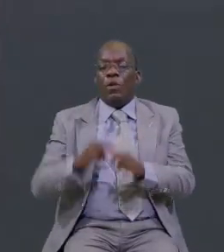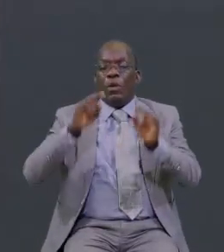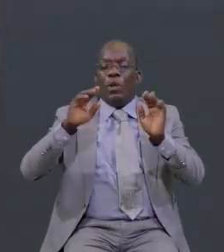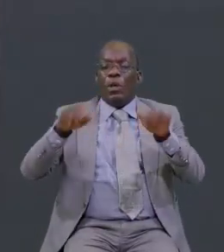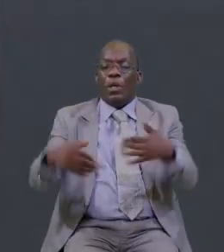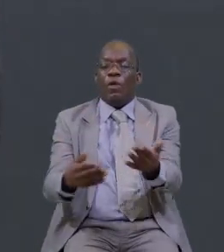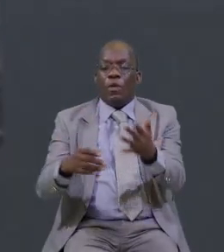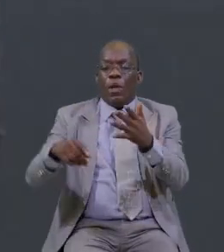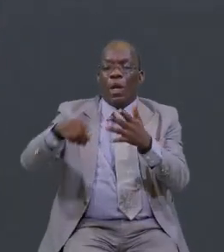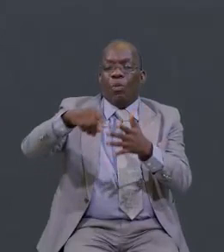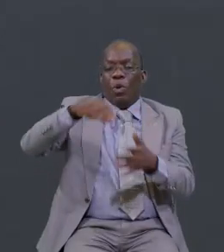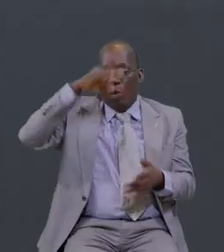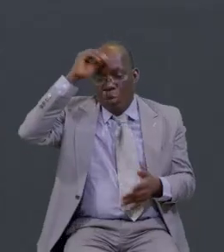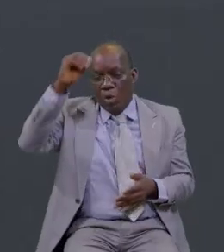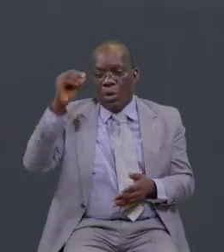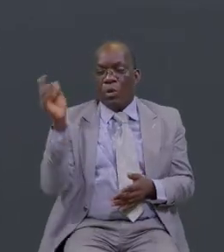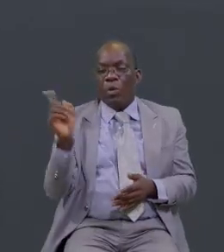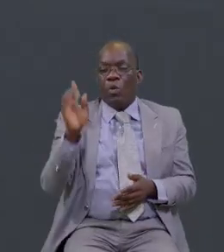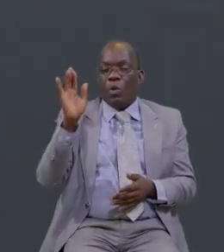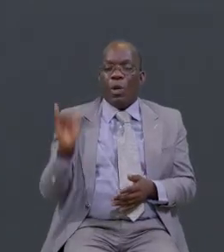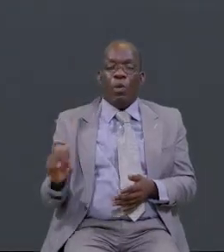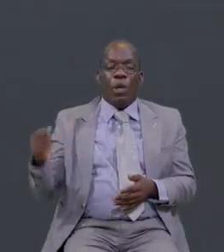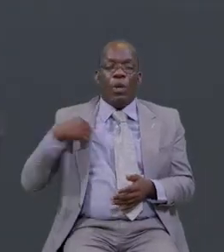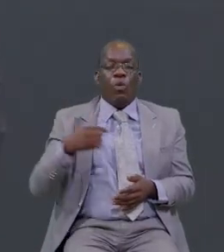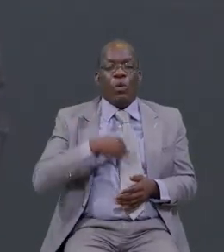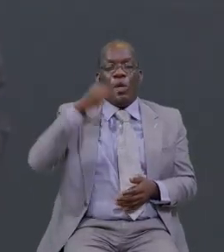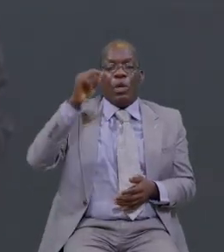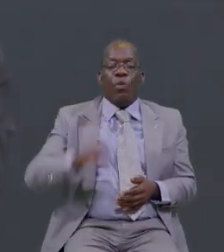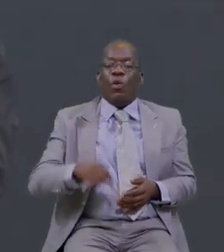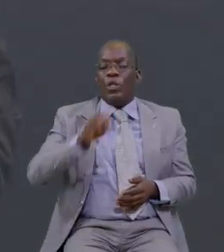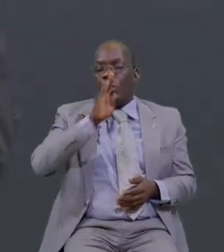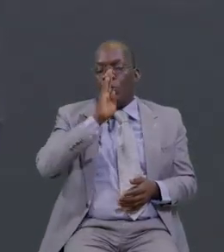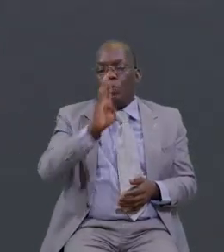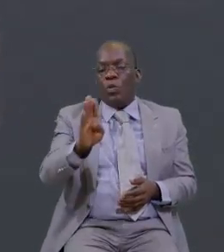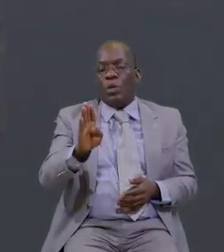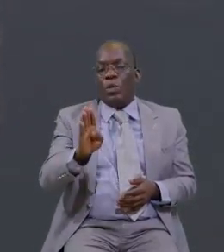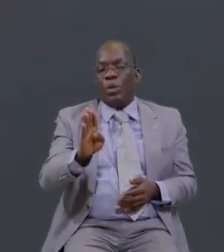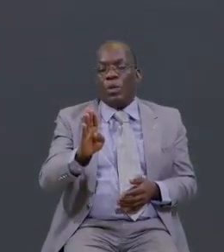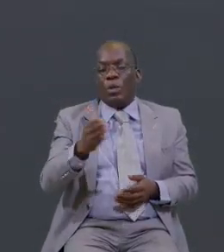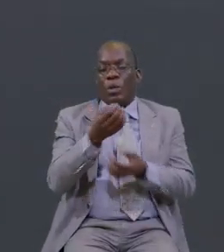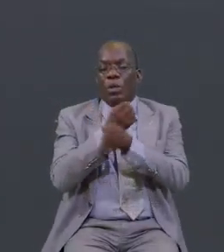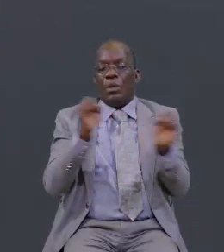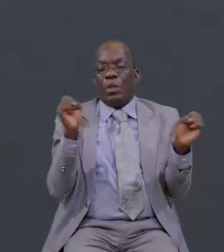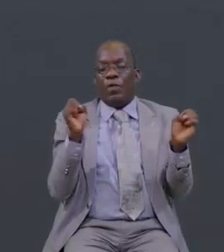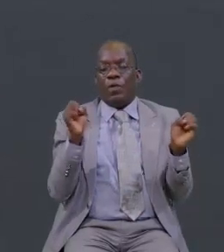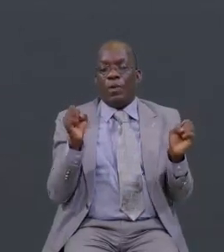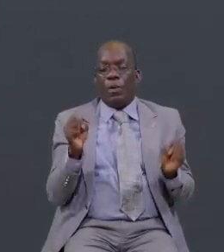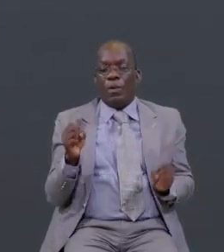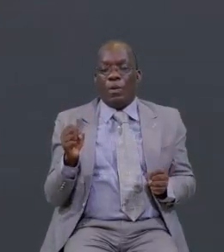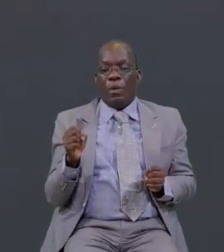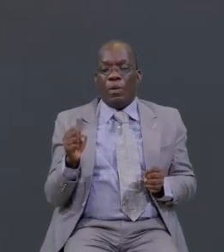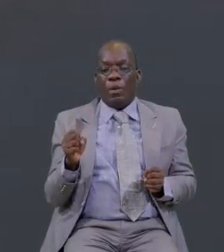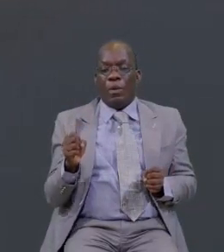men whereby we must be saved. We're looking at